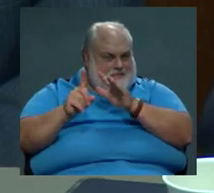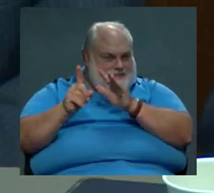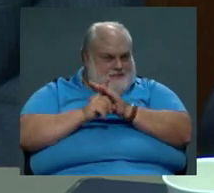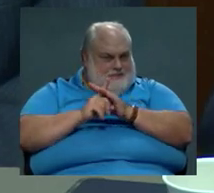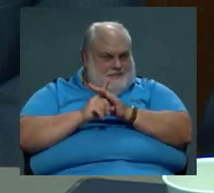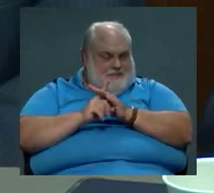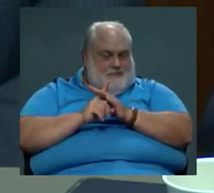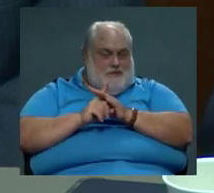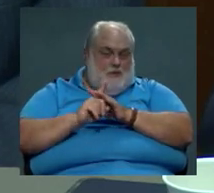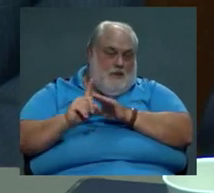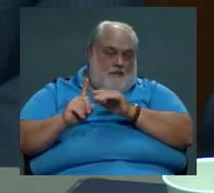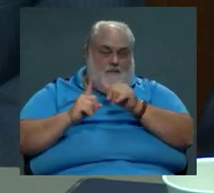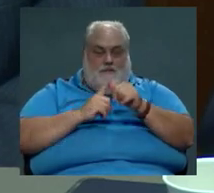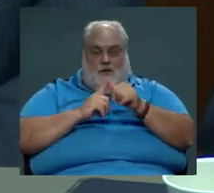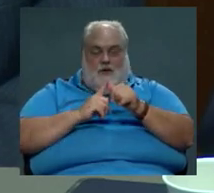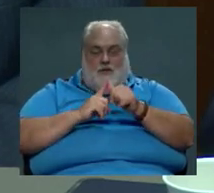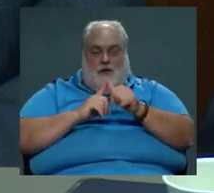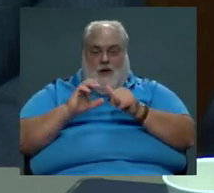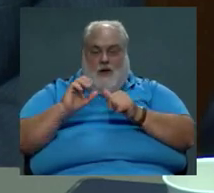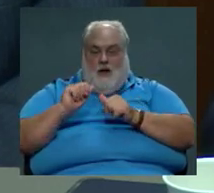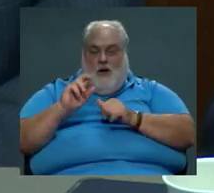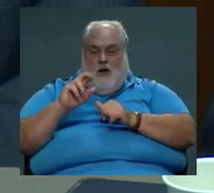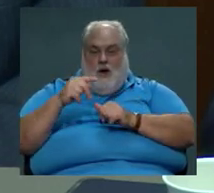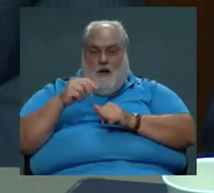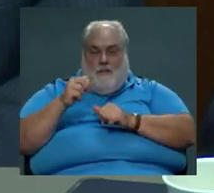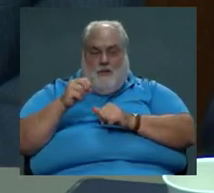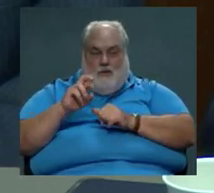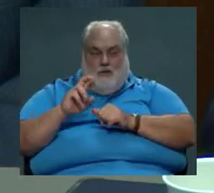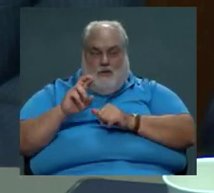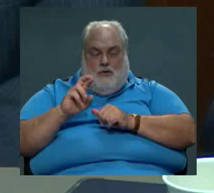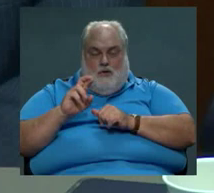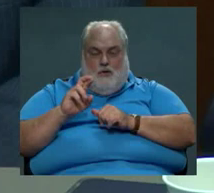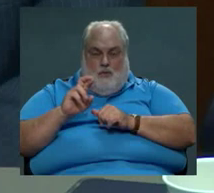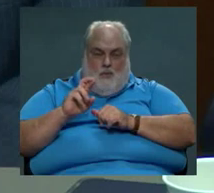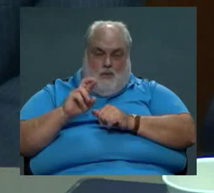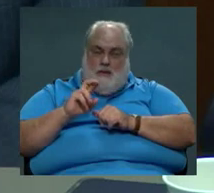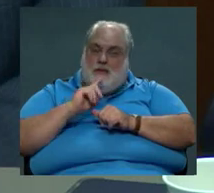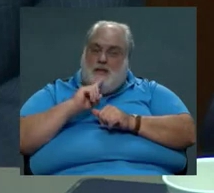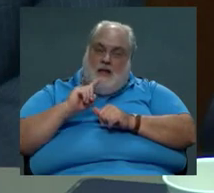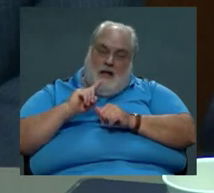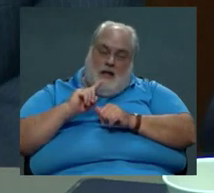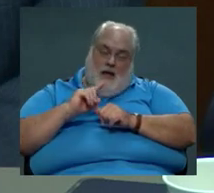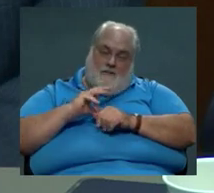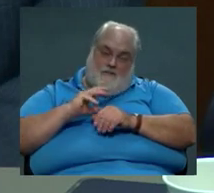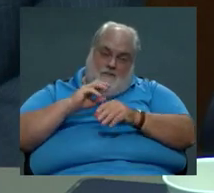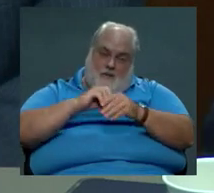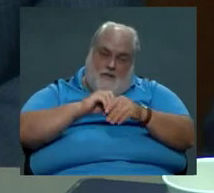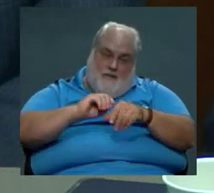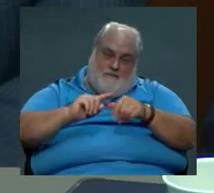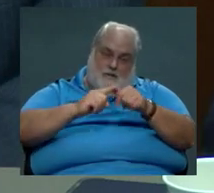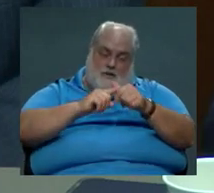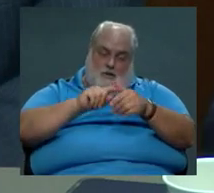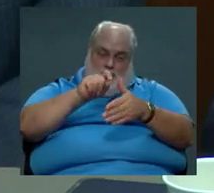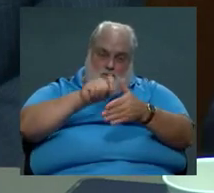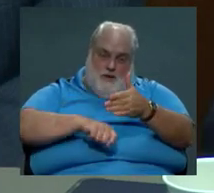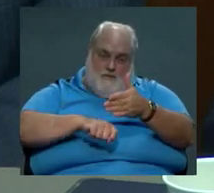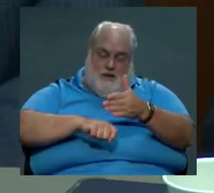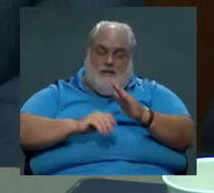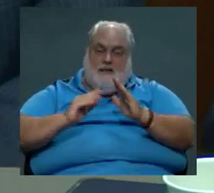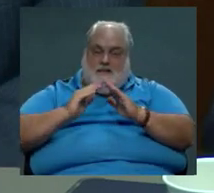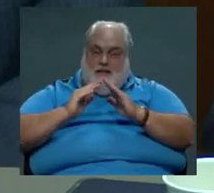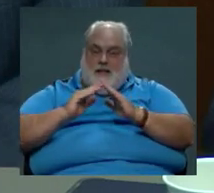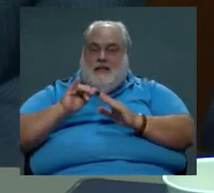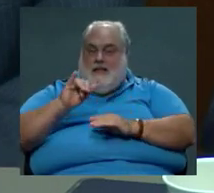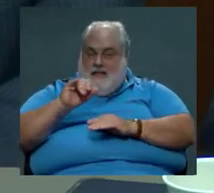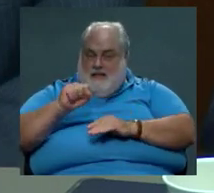Mr. Carpenter opined, well, and he was involved in the original drafting, he said, well, the city is the First